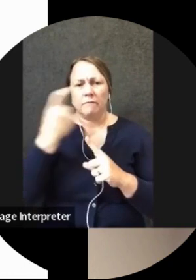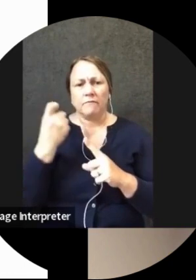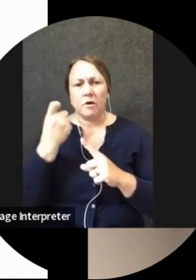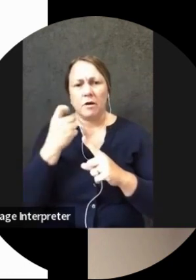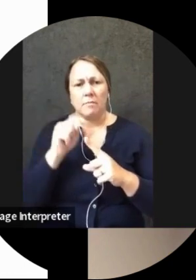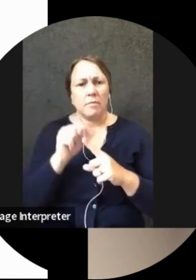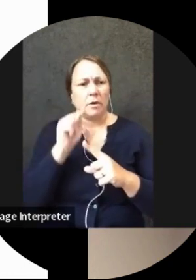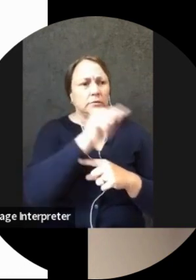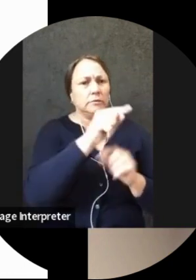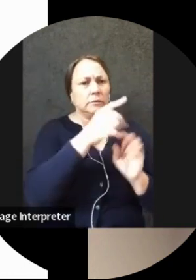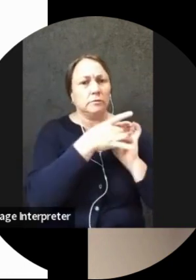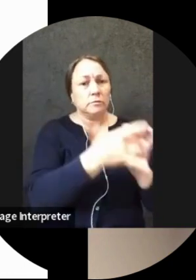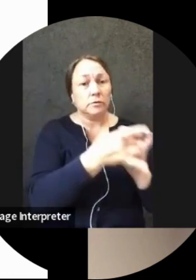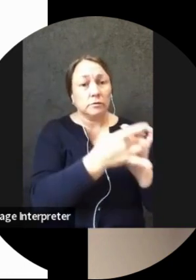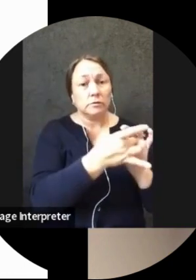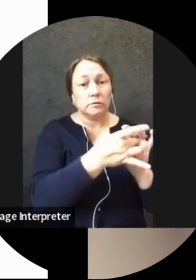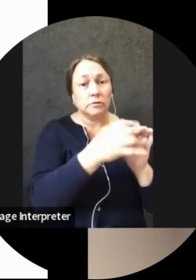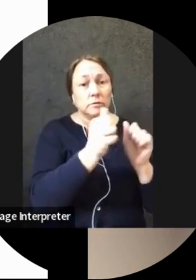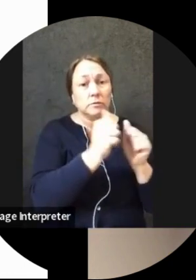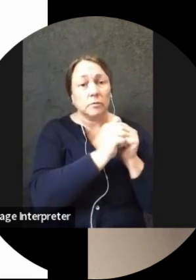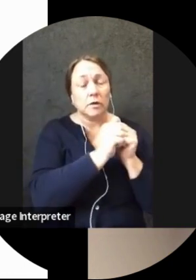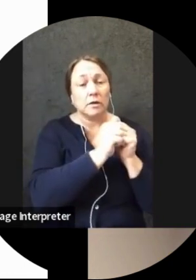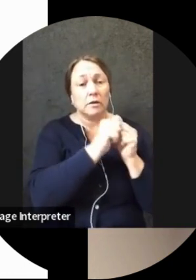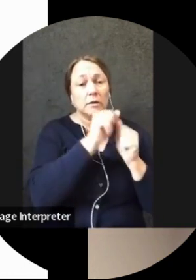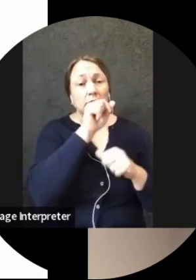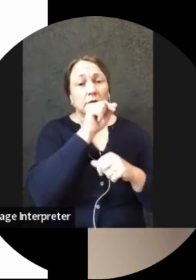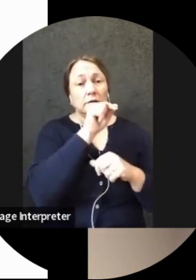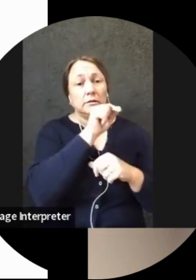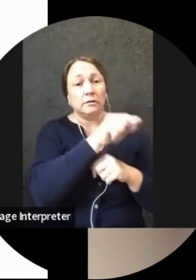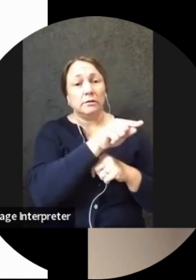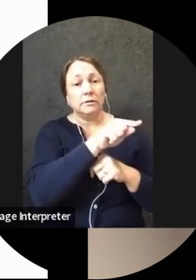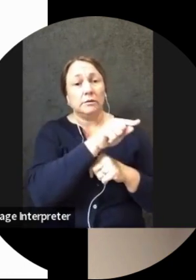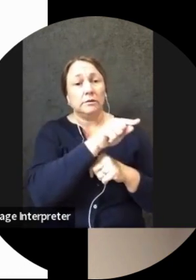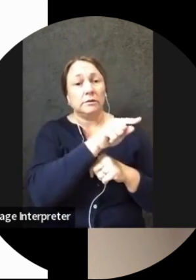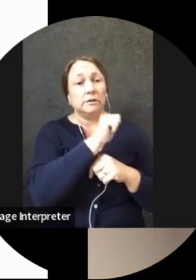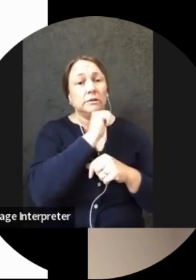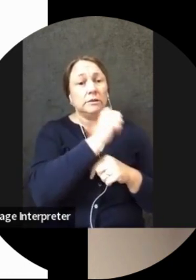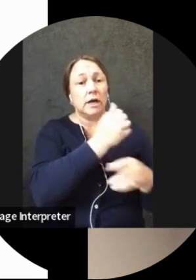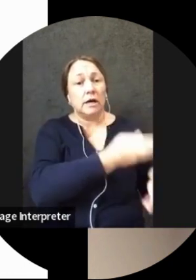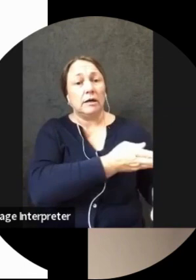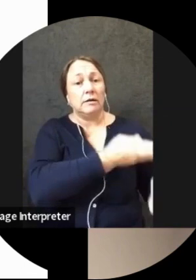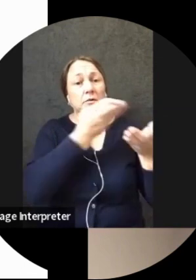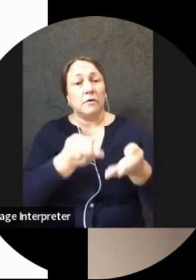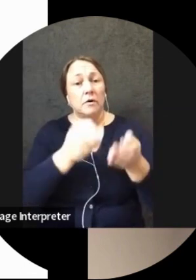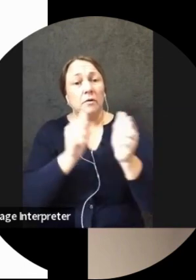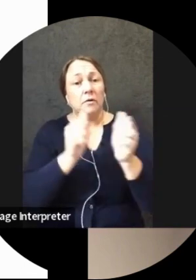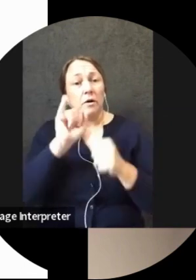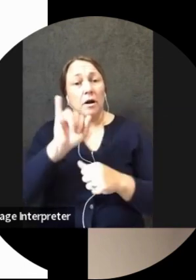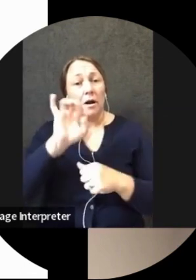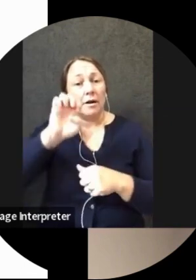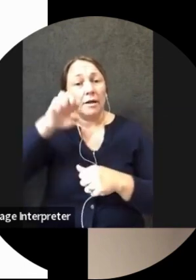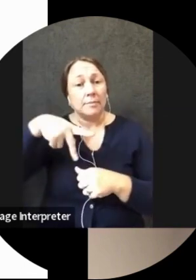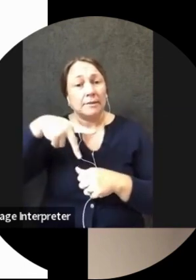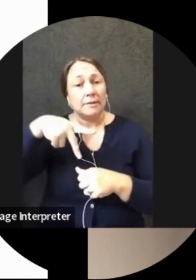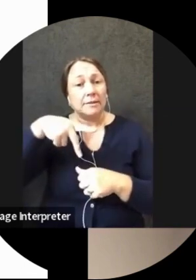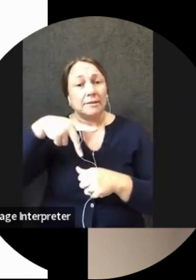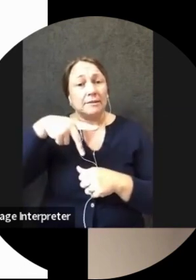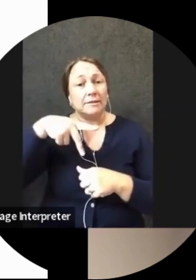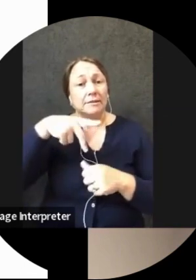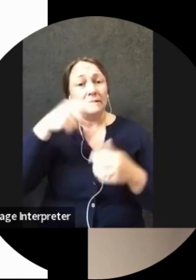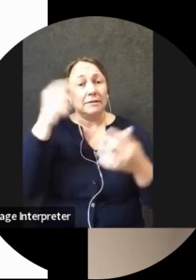the school district's failure to implement the student's IEP. So this is where